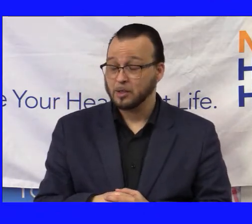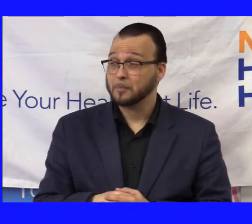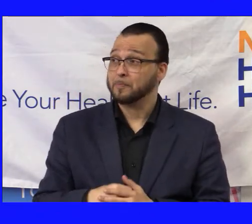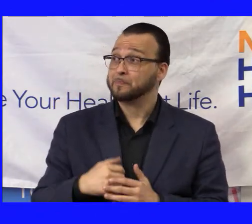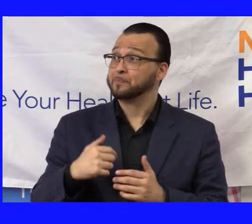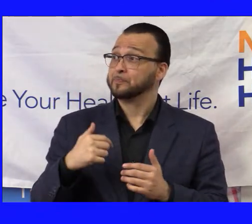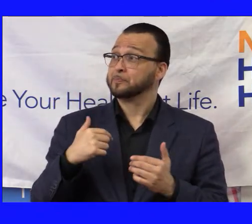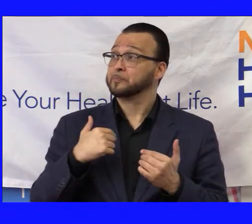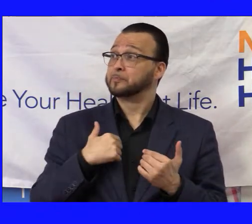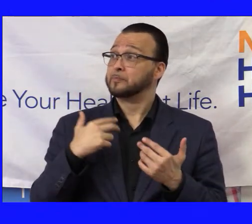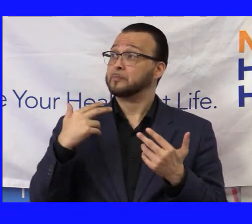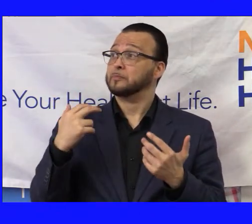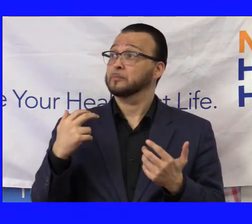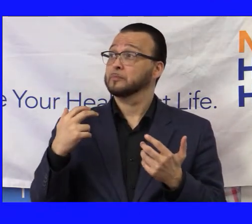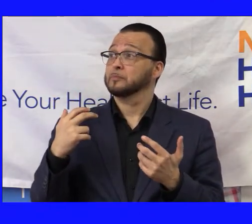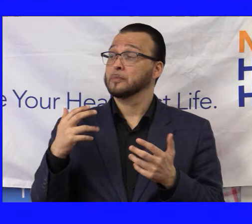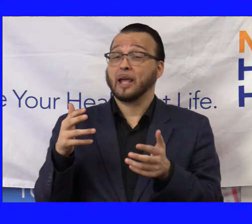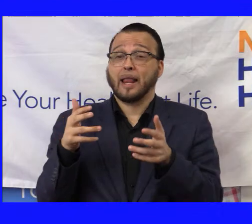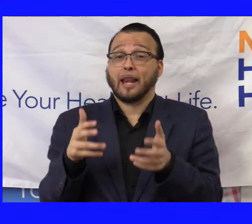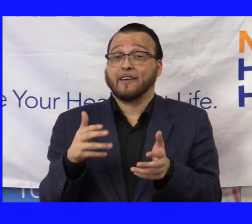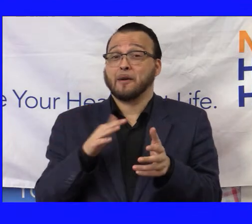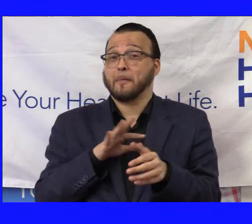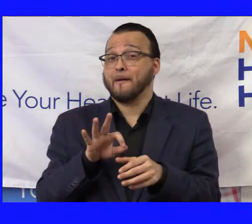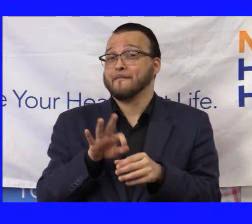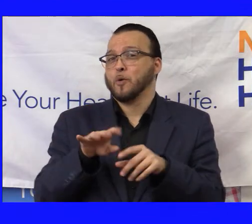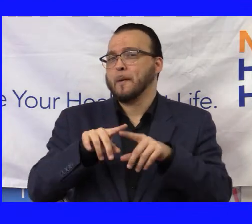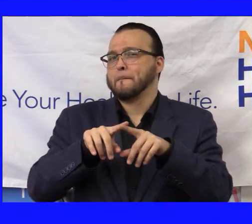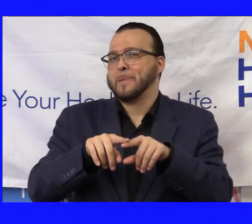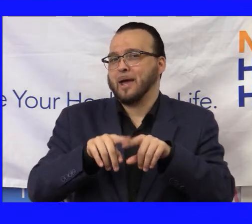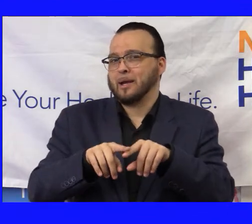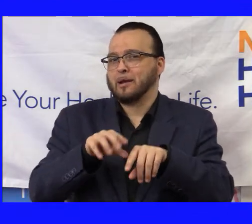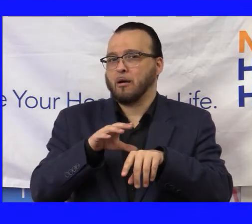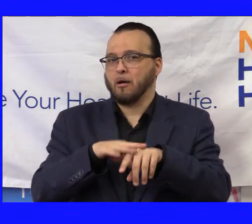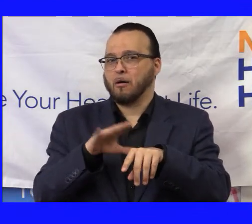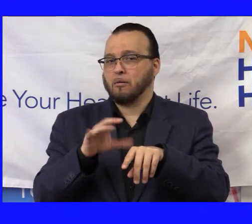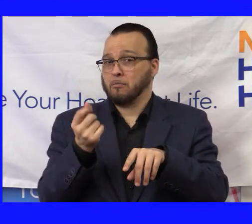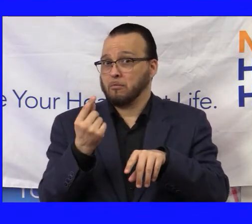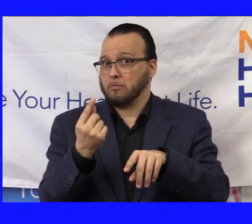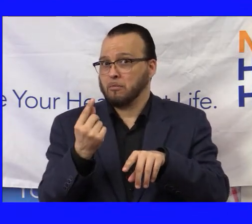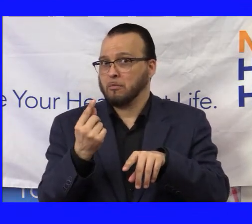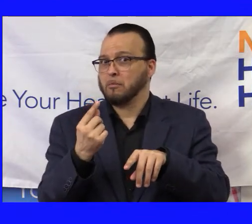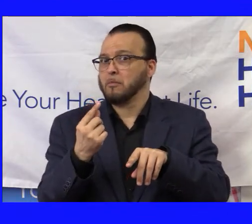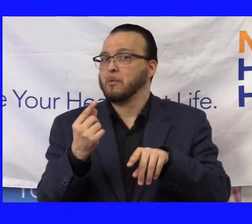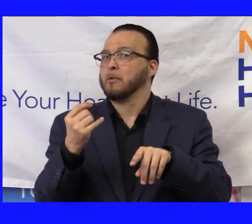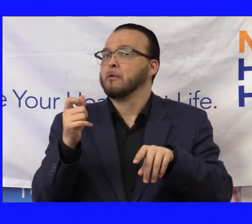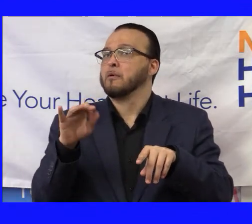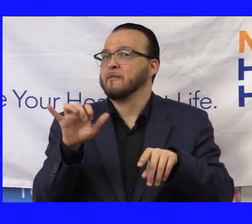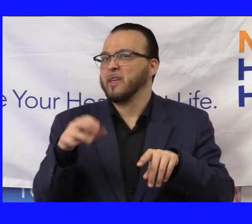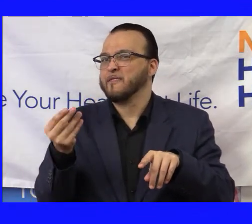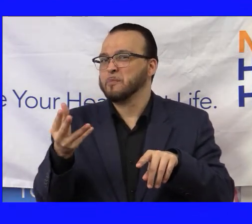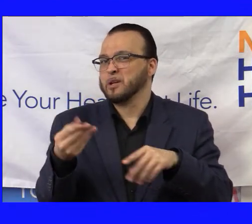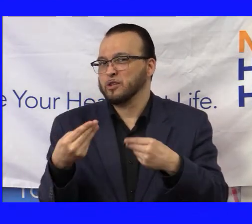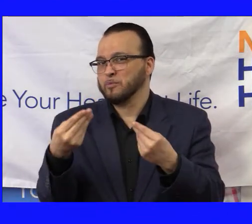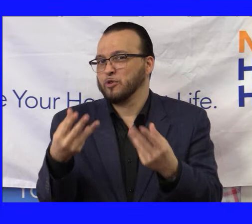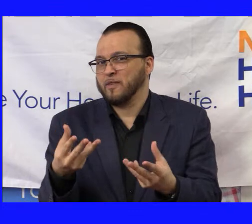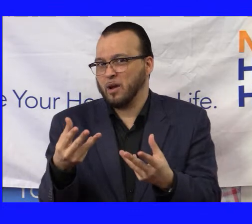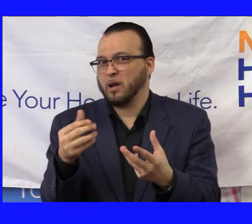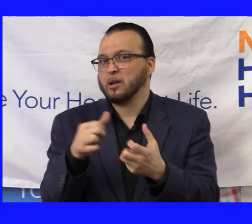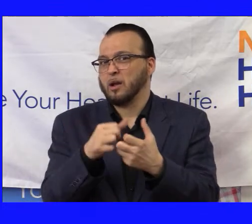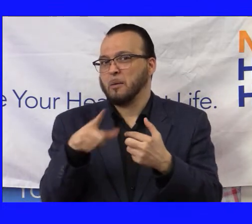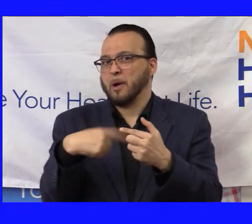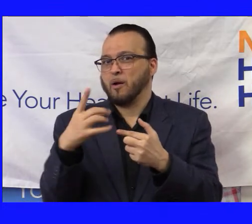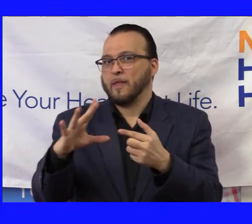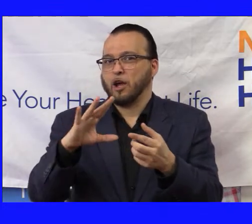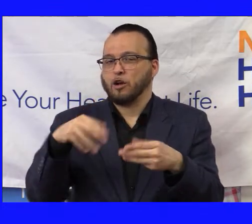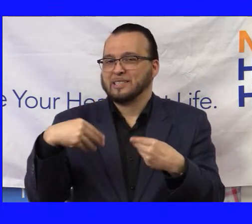be my vote conditional in that we provide this information in terms of their supply chain diversity